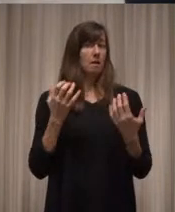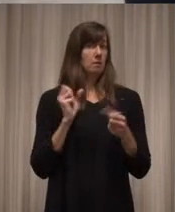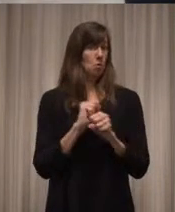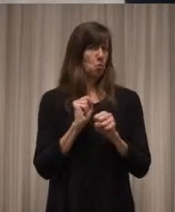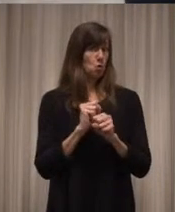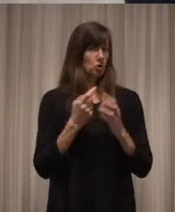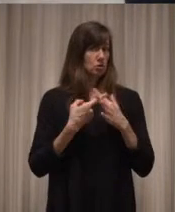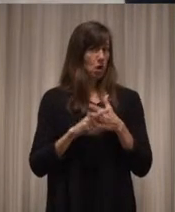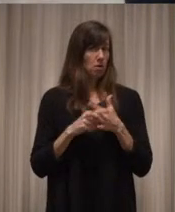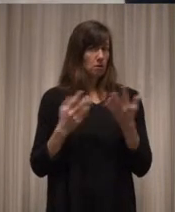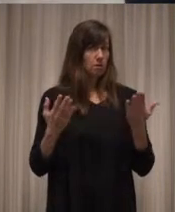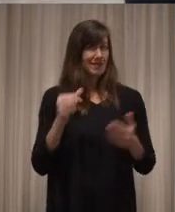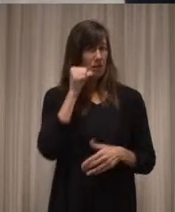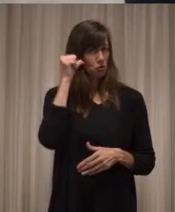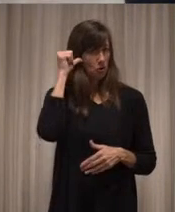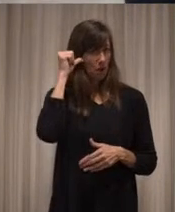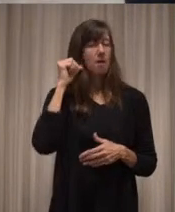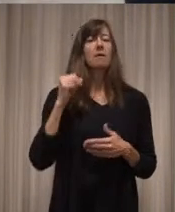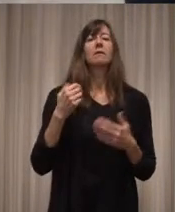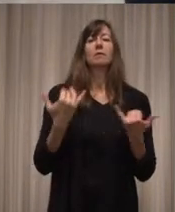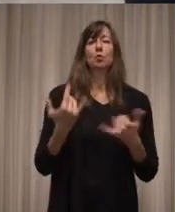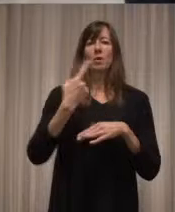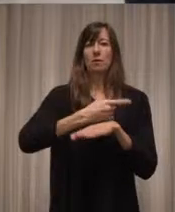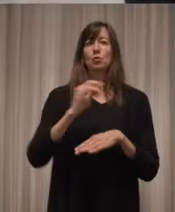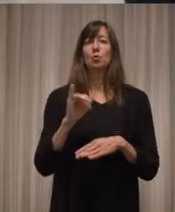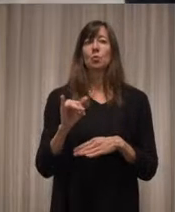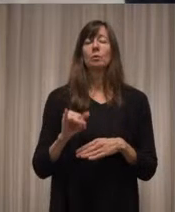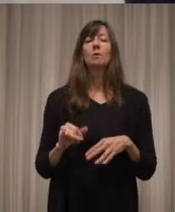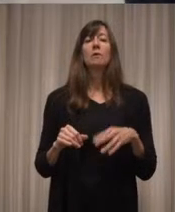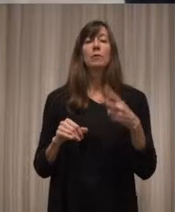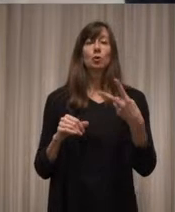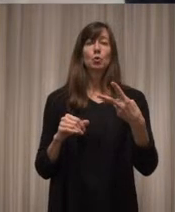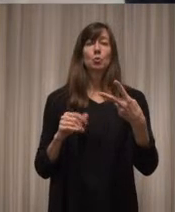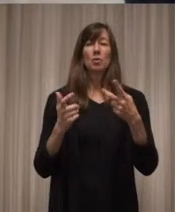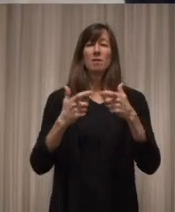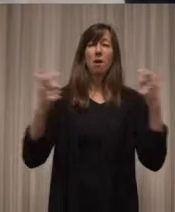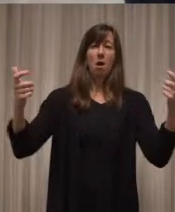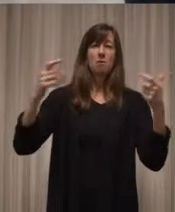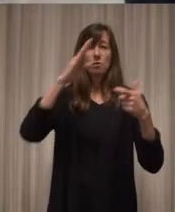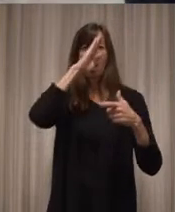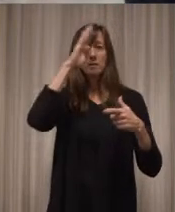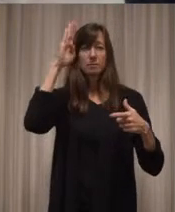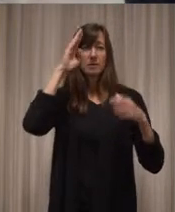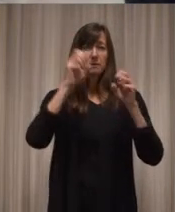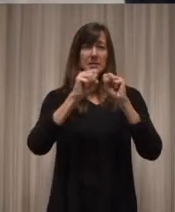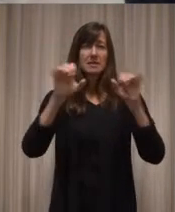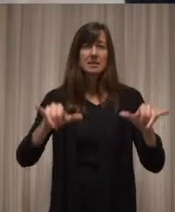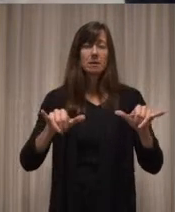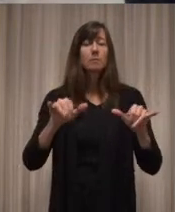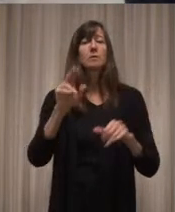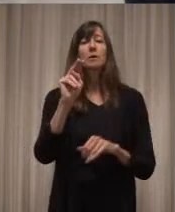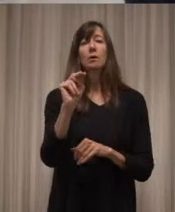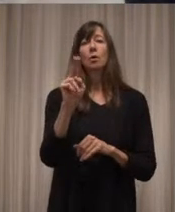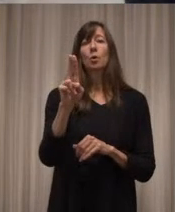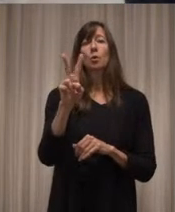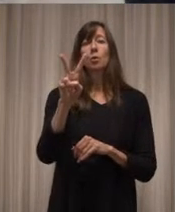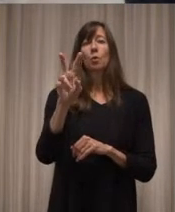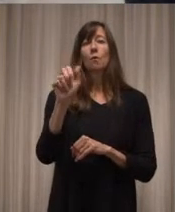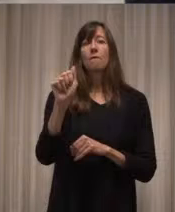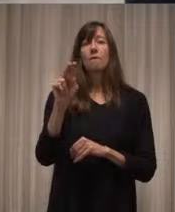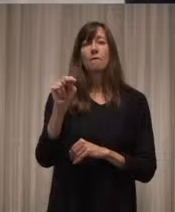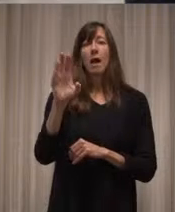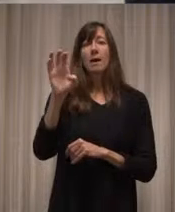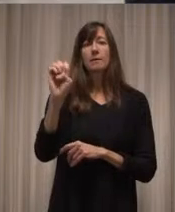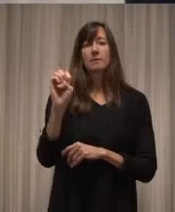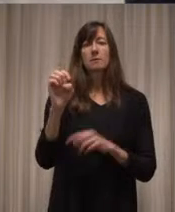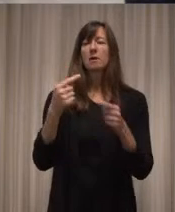today. Our 2 larger hospital systems, Newvance, which is primarily across the river, as well